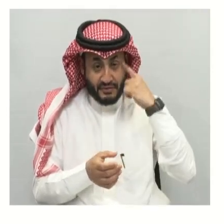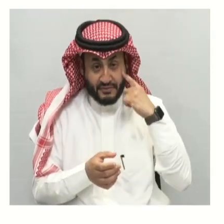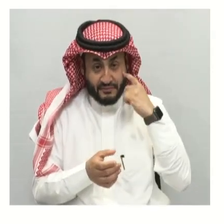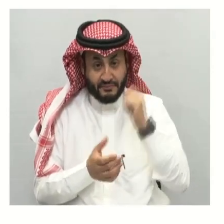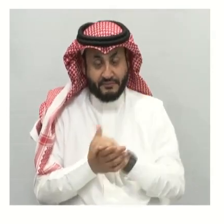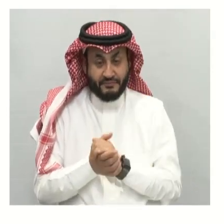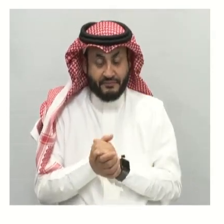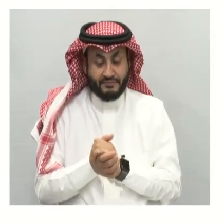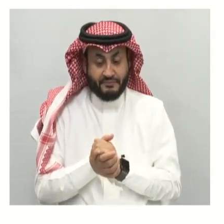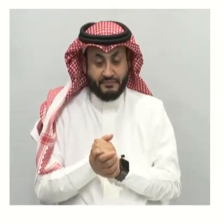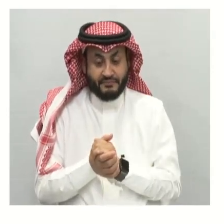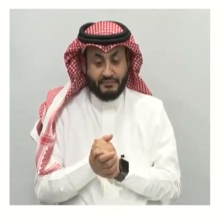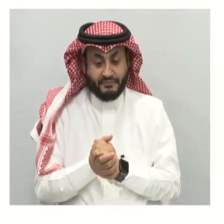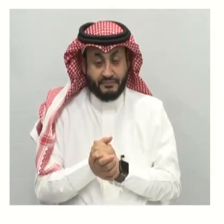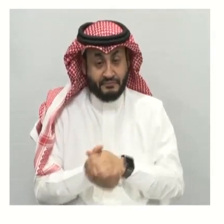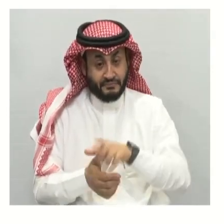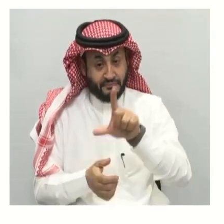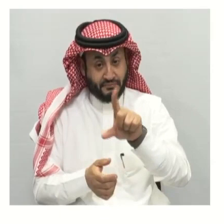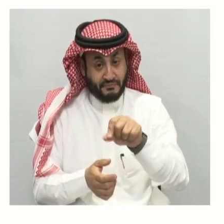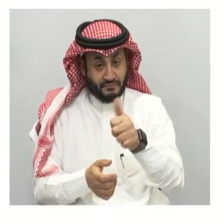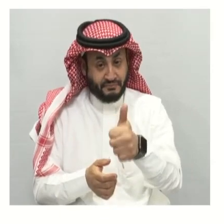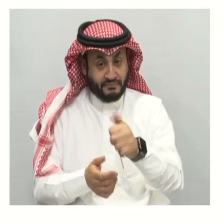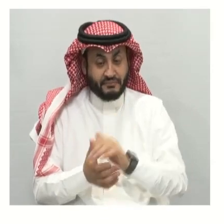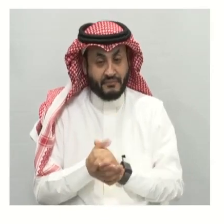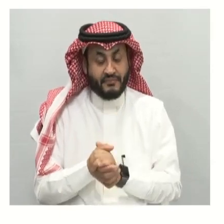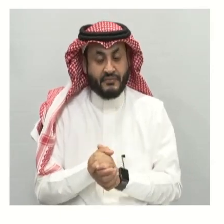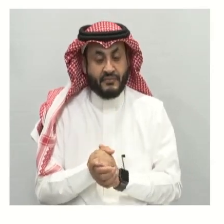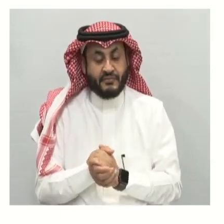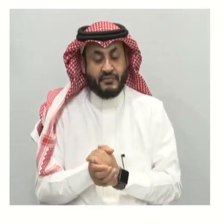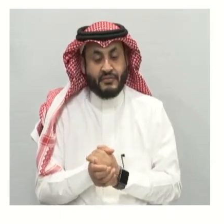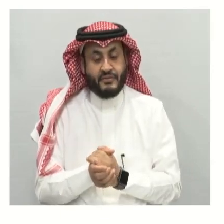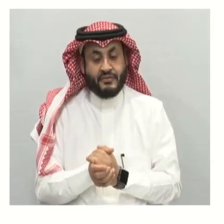Saturday. Well done.